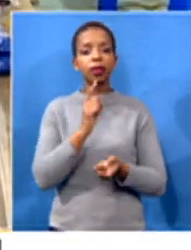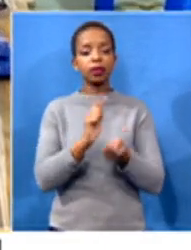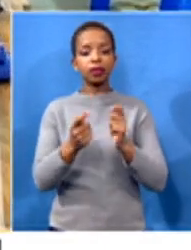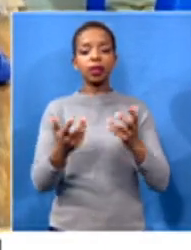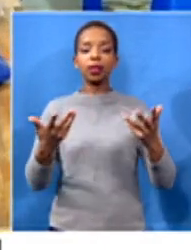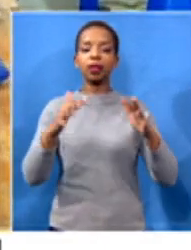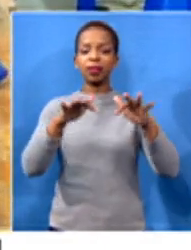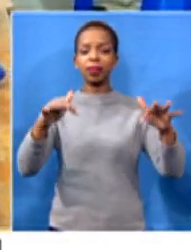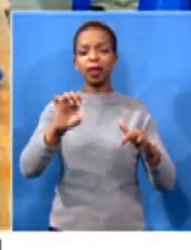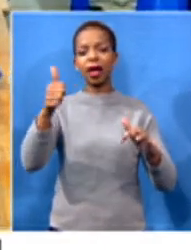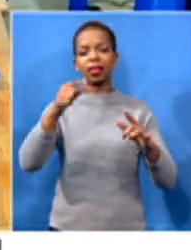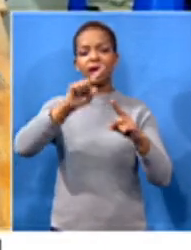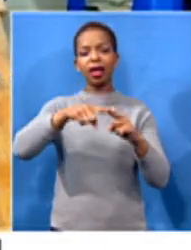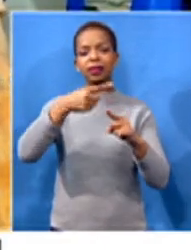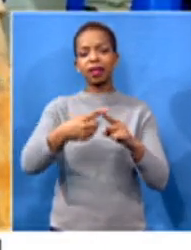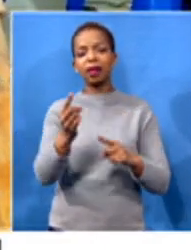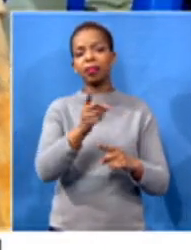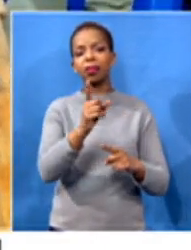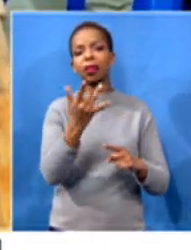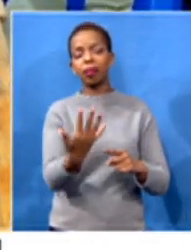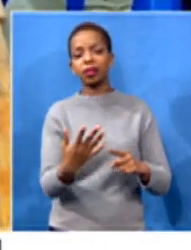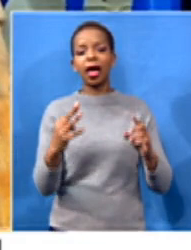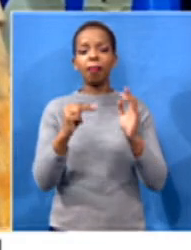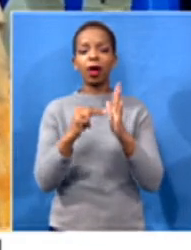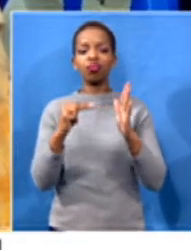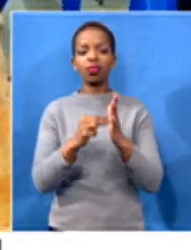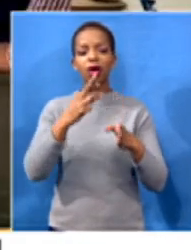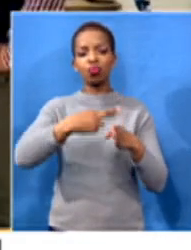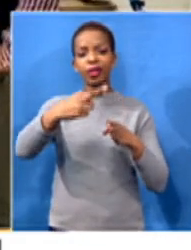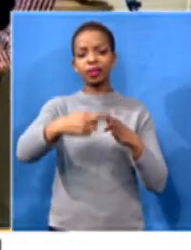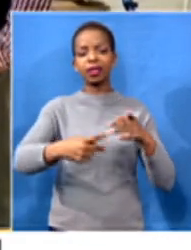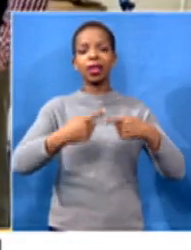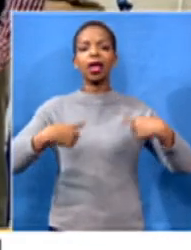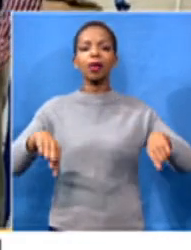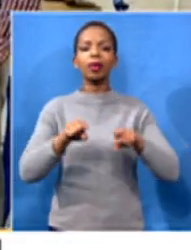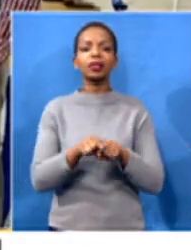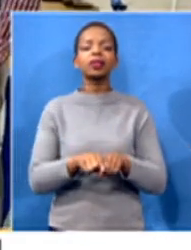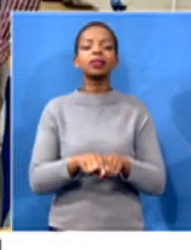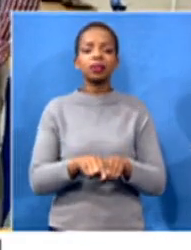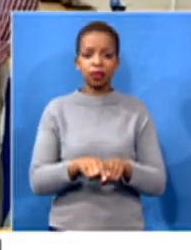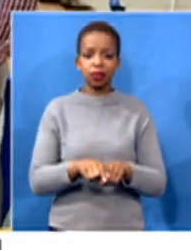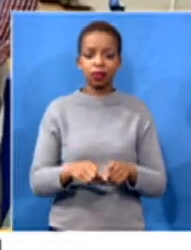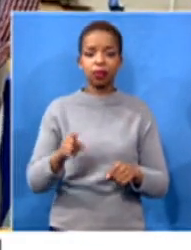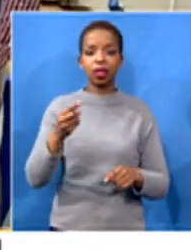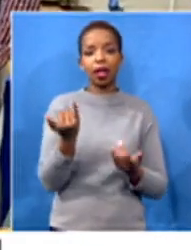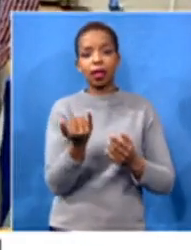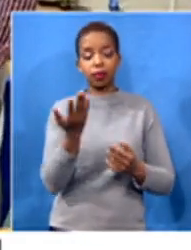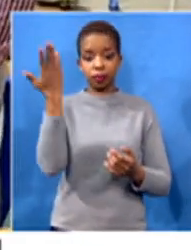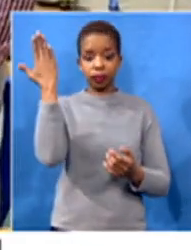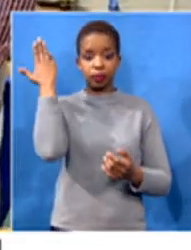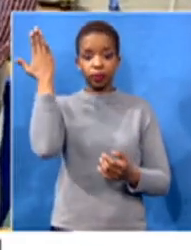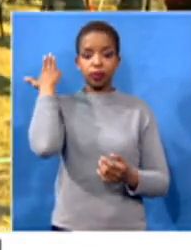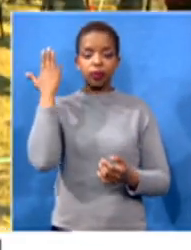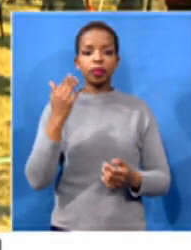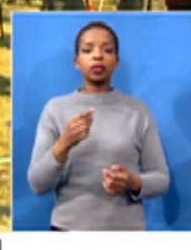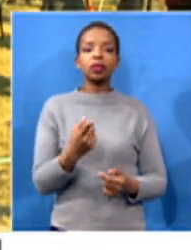simple example is that, for example, our matric results, as in terms of either you pass with a diploma,